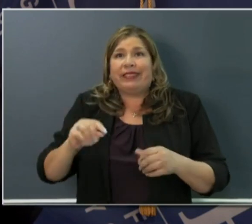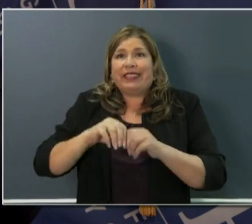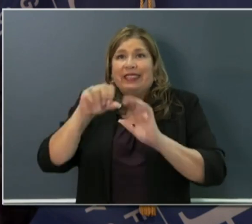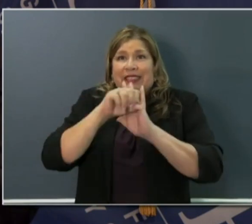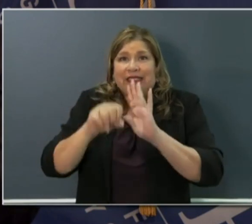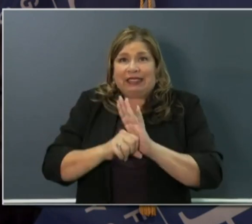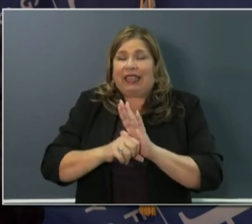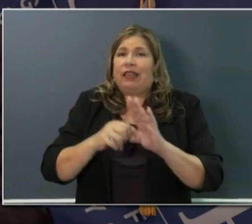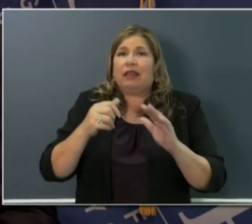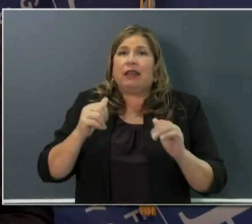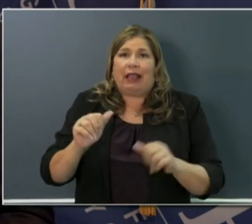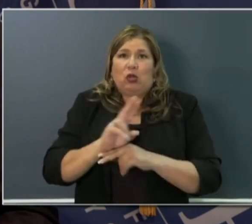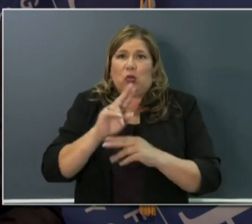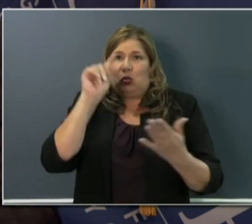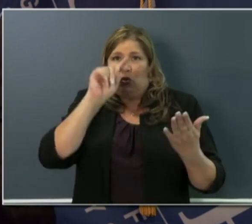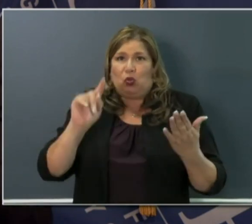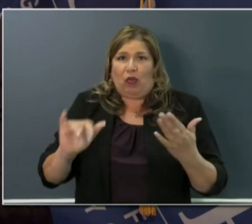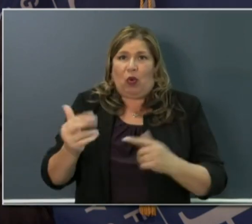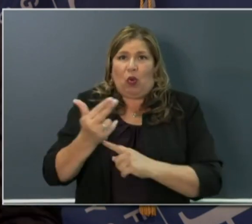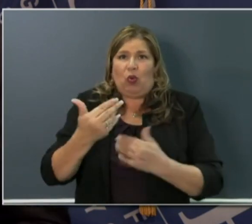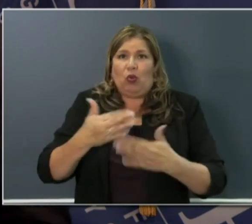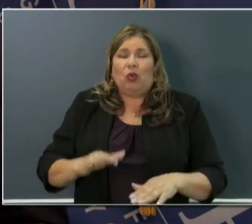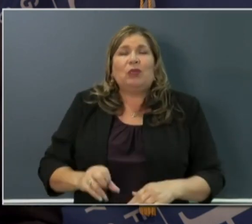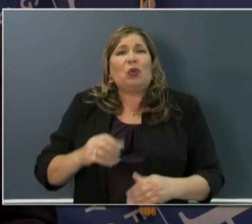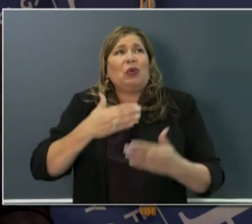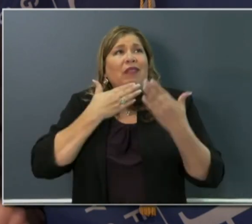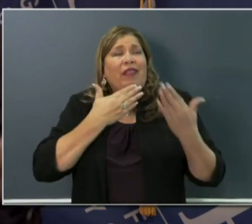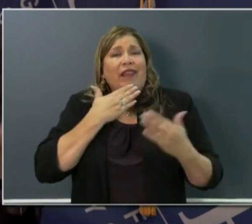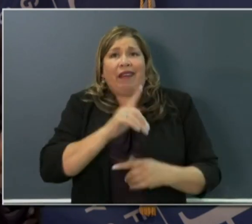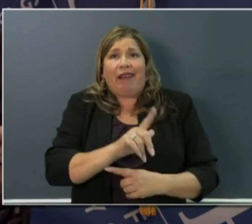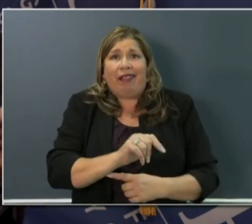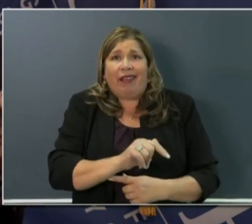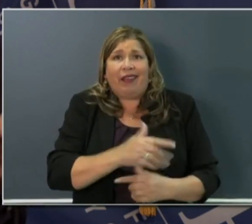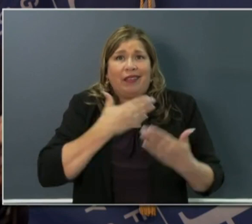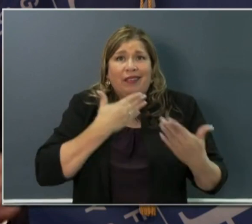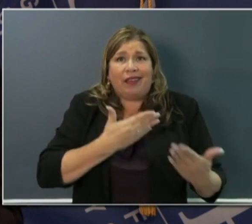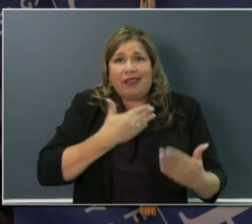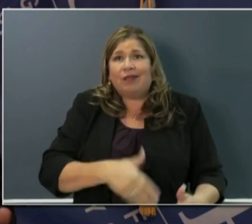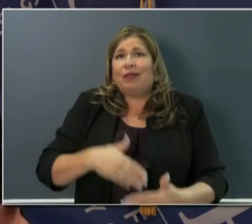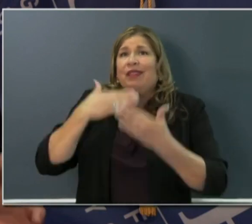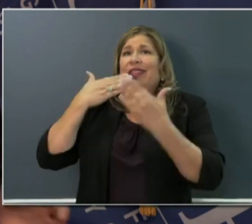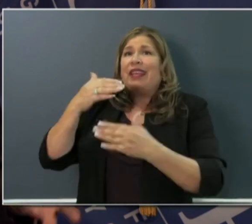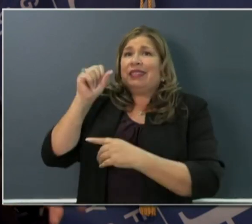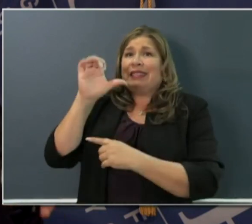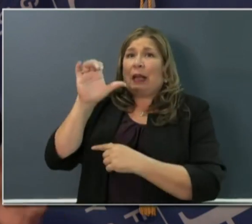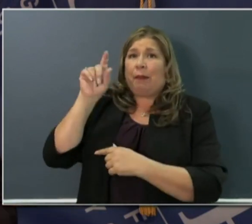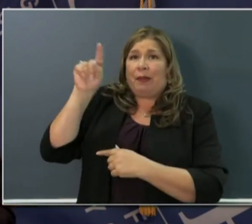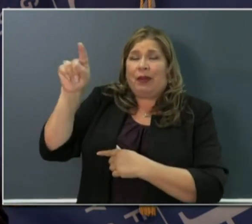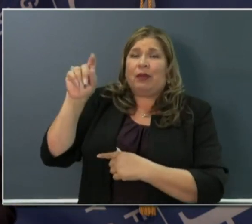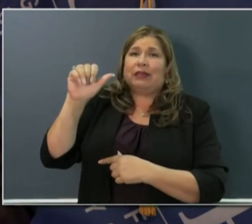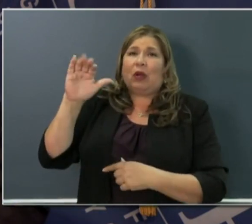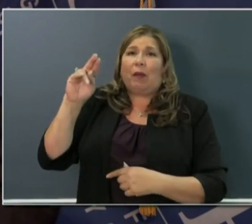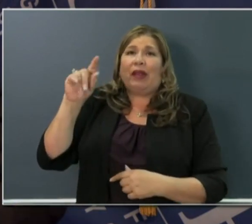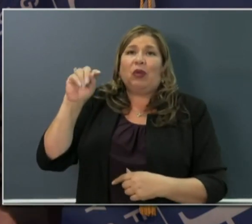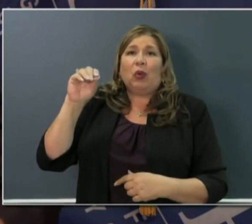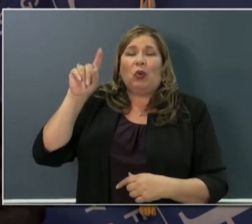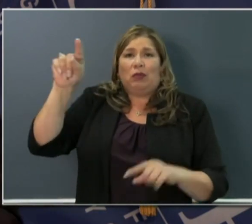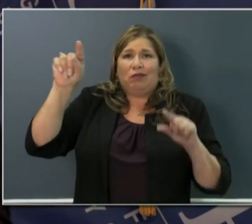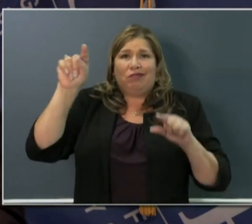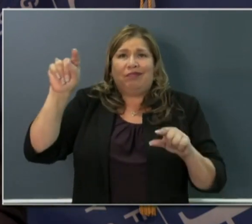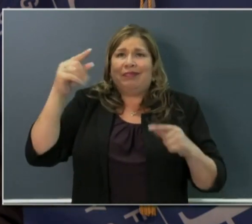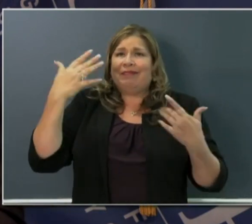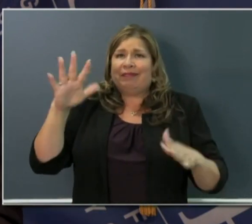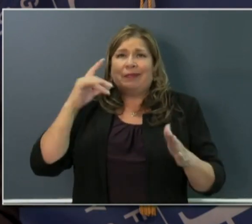And thank you to LA. And thank you to Sacramento. They have identified the exact sites of where the trailers will go, and we're getting